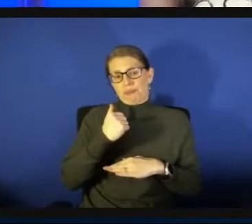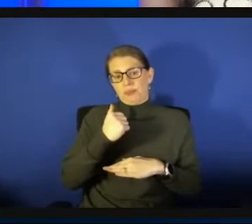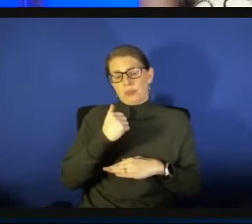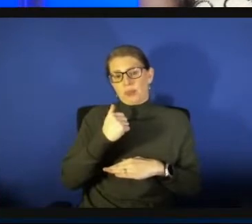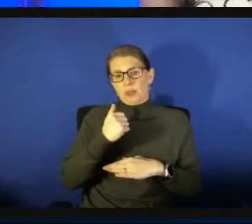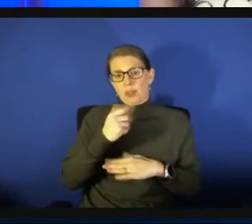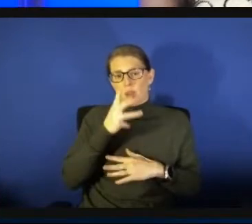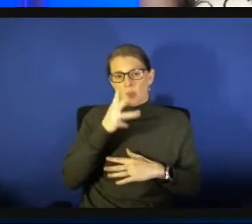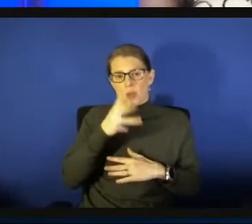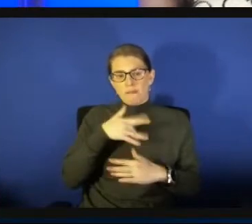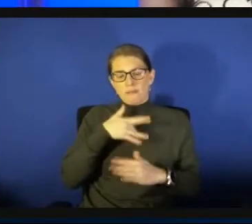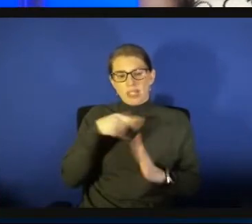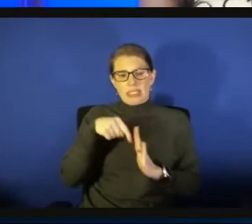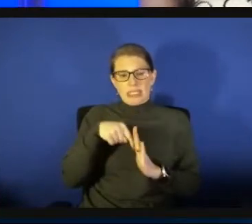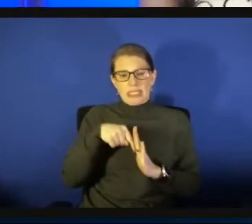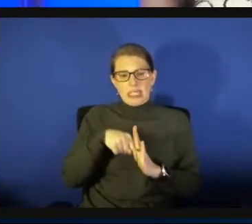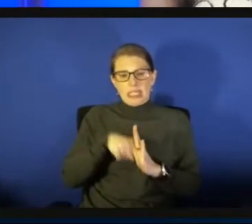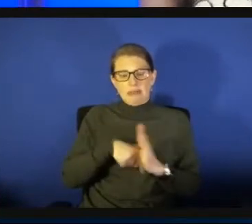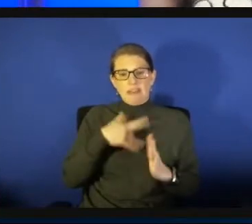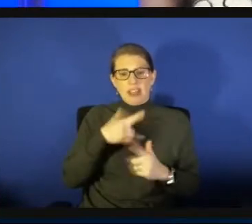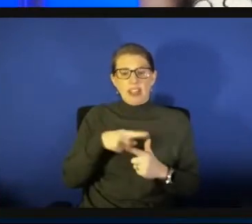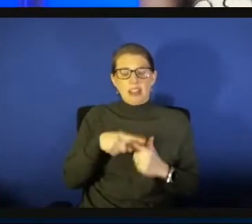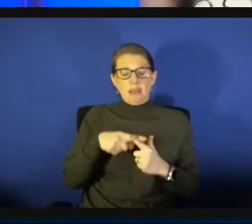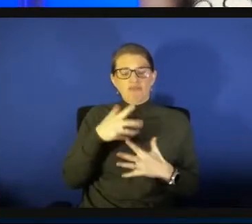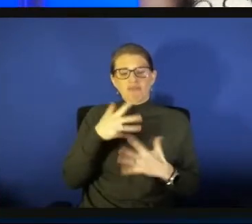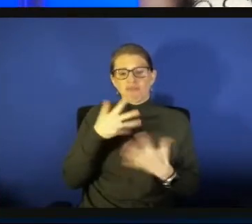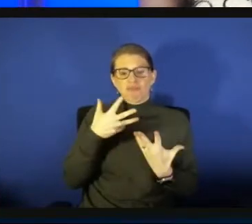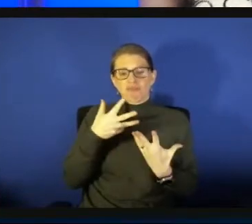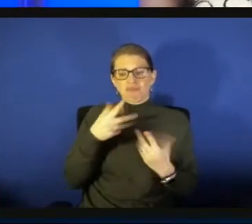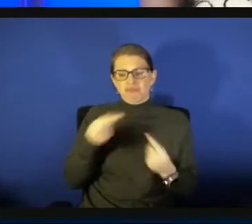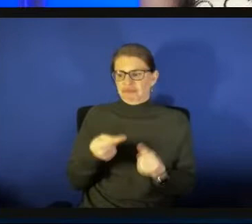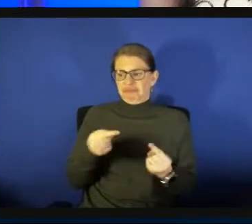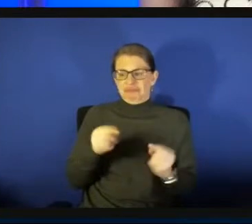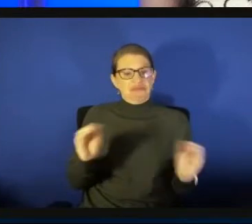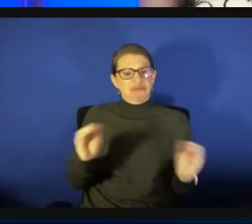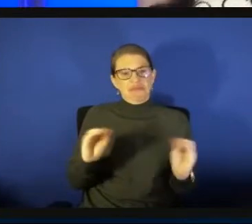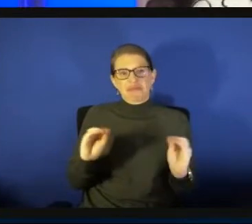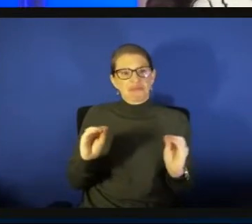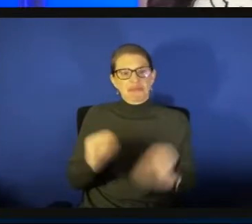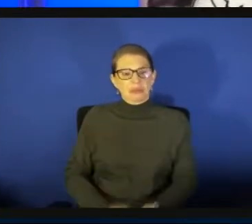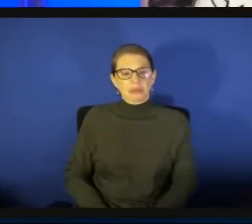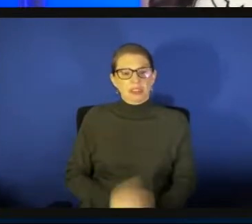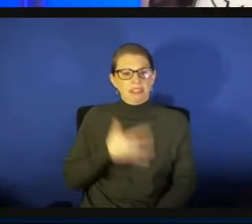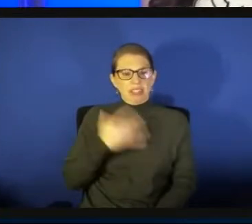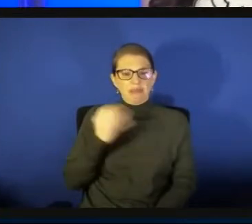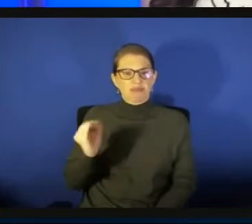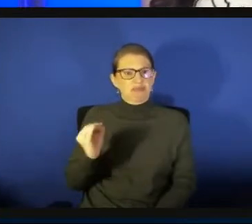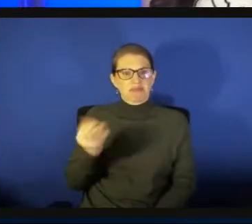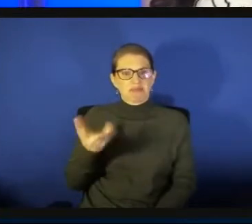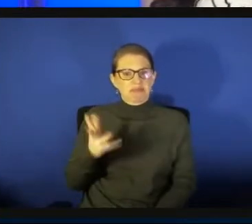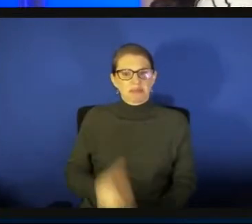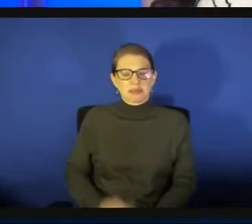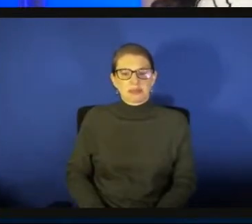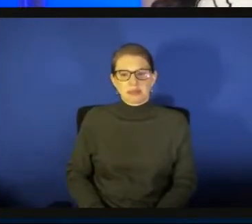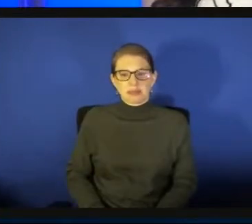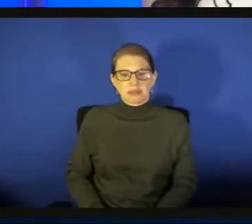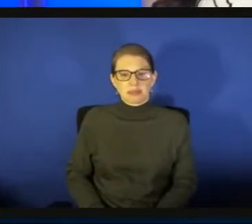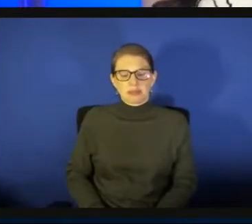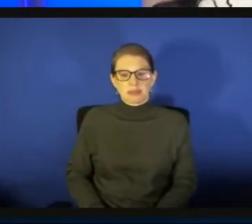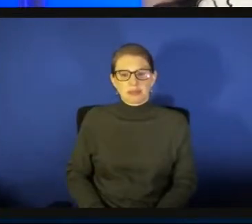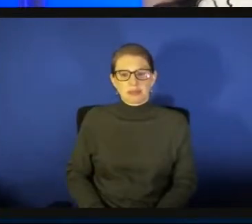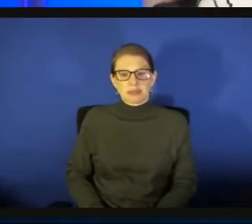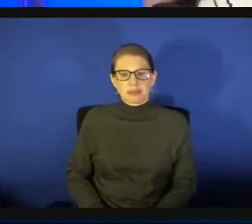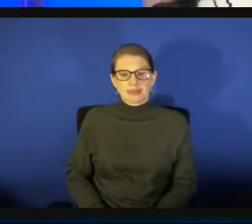feeling, and then you would just go to sleep. And then it doesn't hurt or anything. It's you can't feel it at all. And I have to